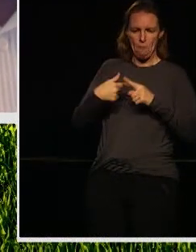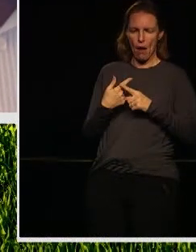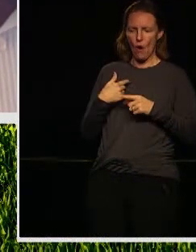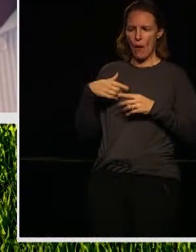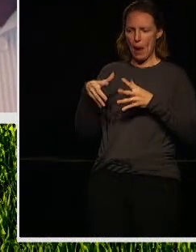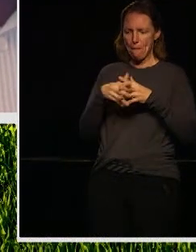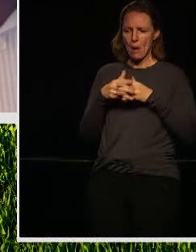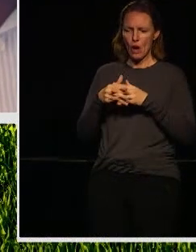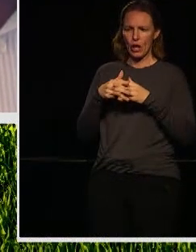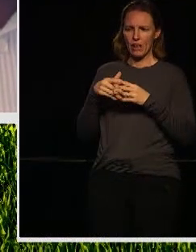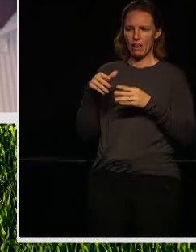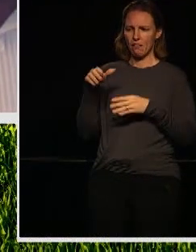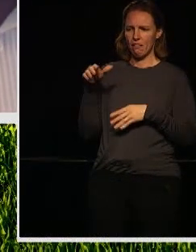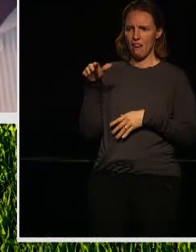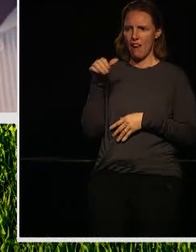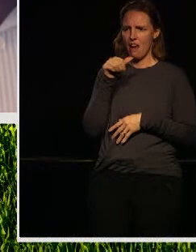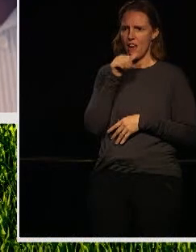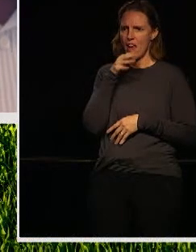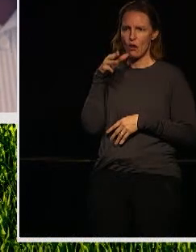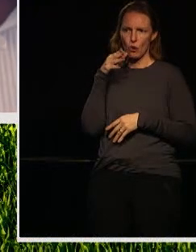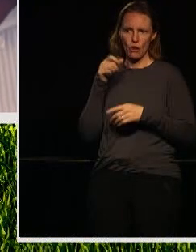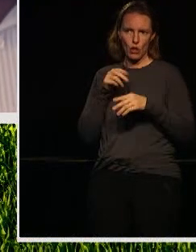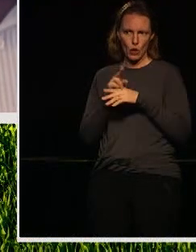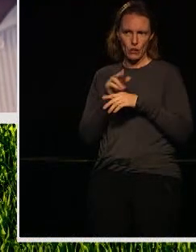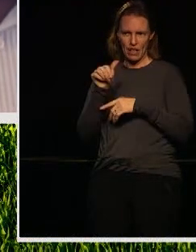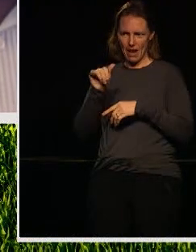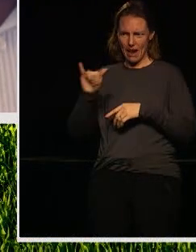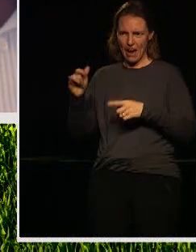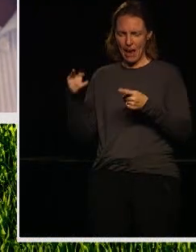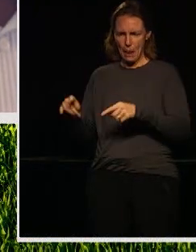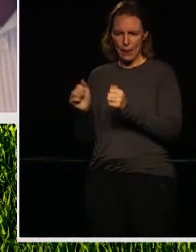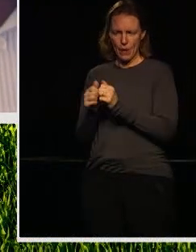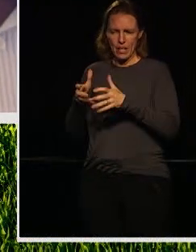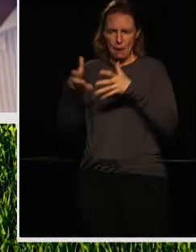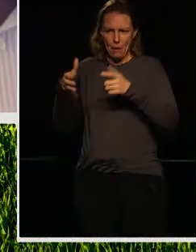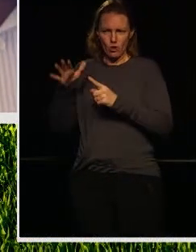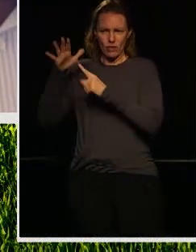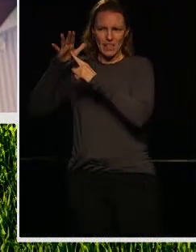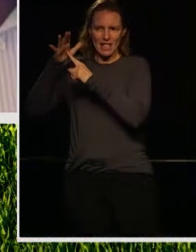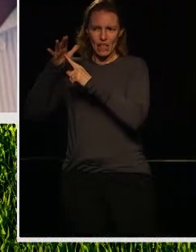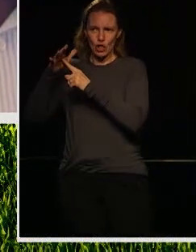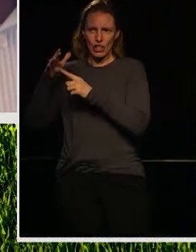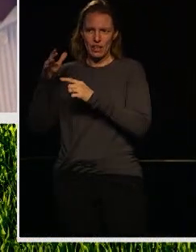and technology right now going on with a bunch of senior leaders speaking to the